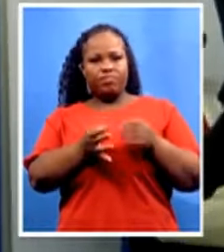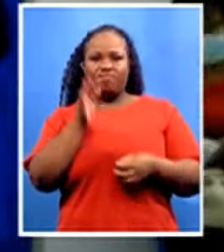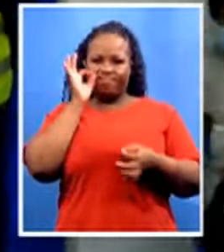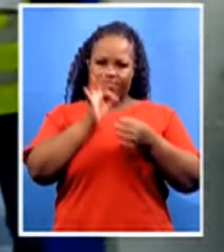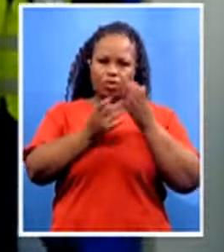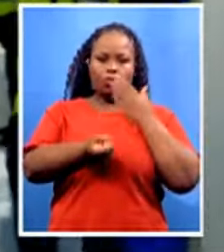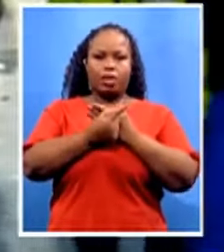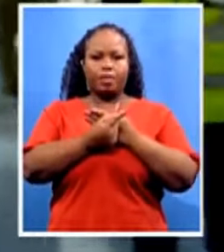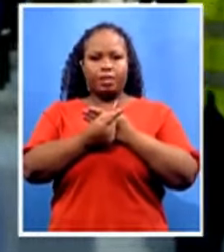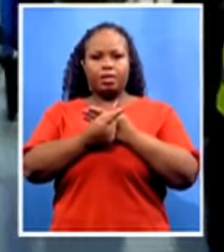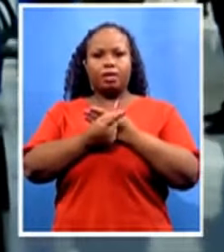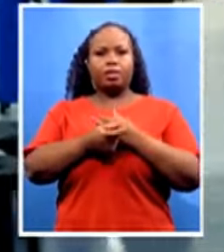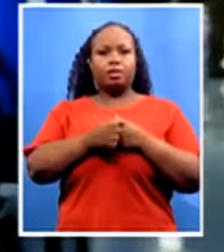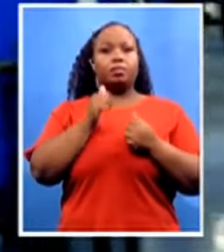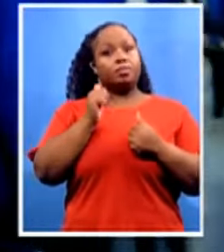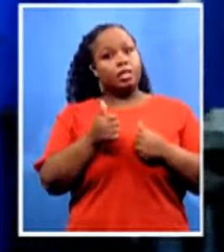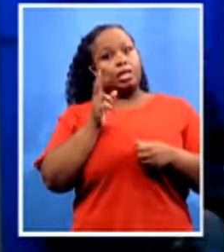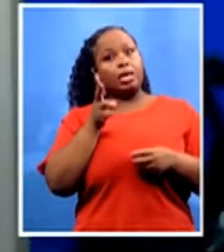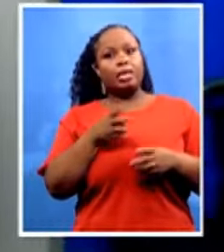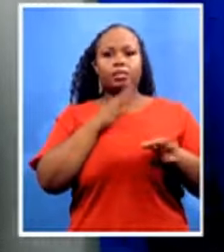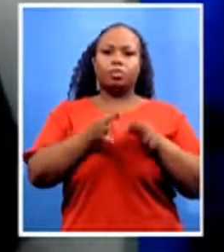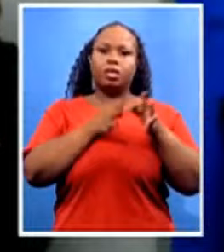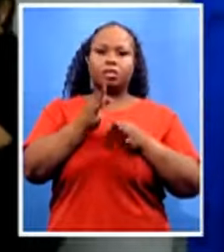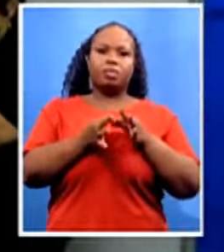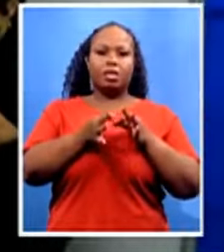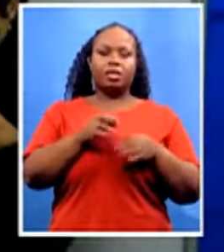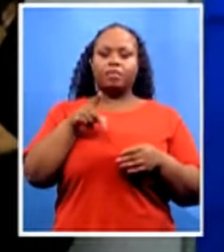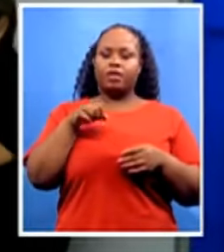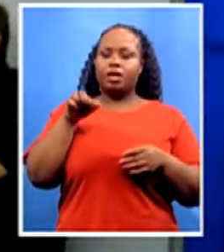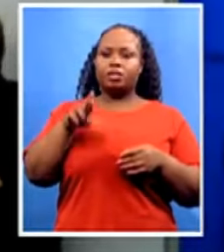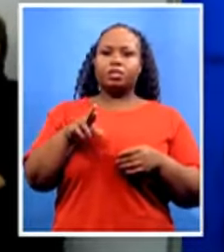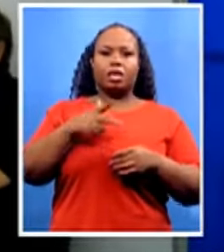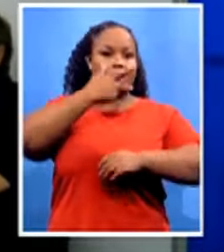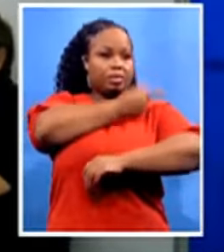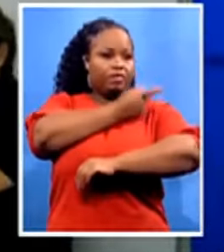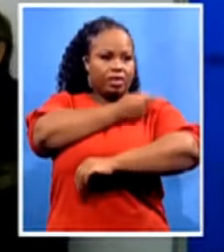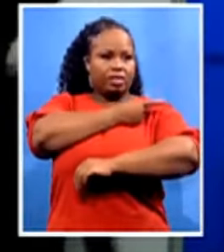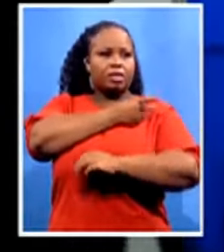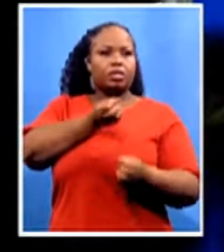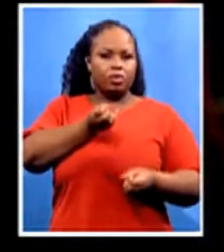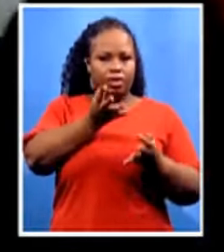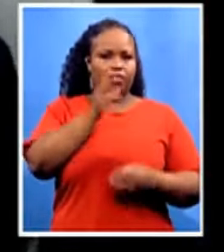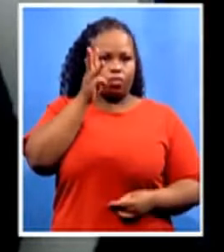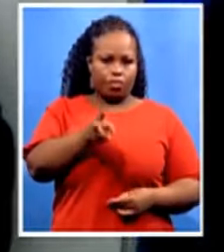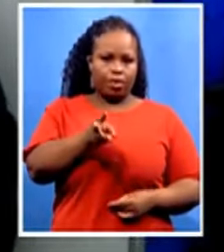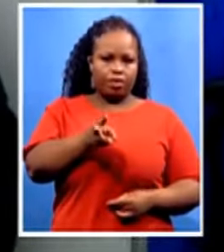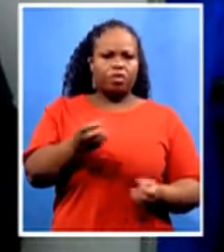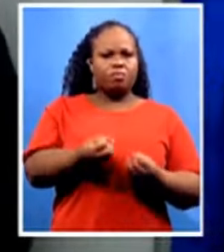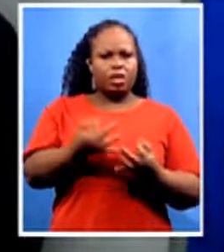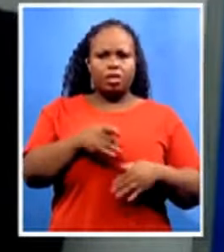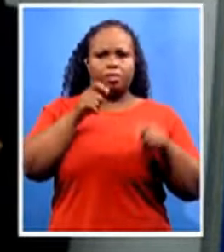also explain the Pfizer vaccine that is being given to many of the people here today. And